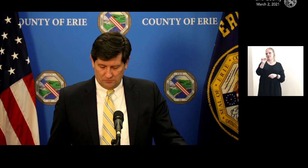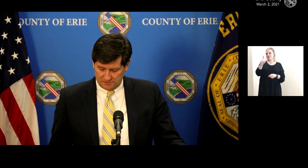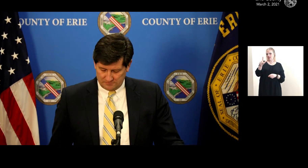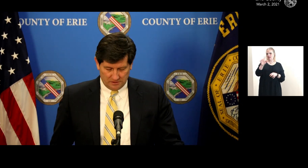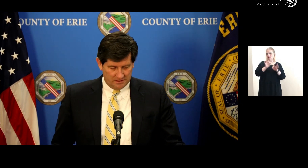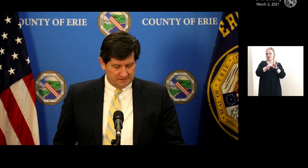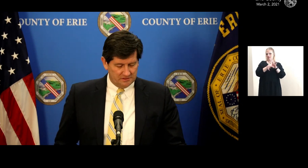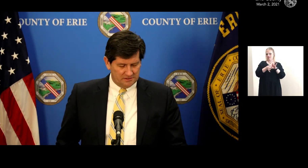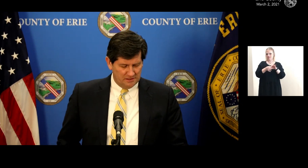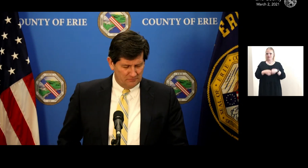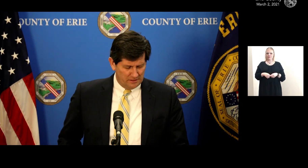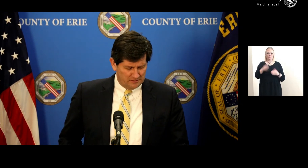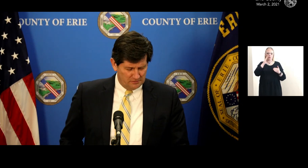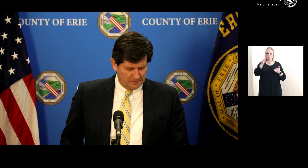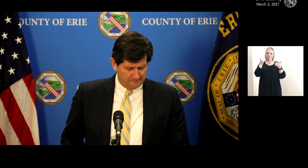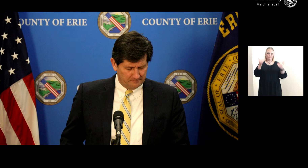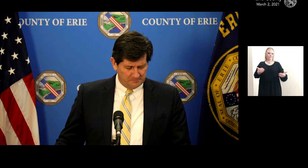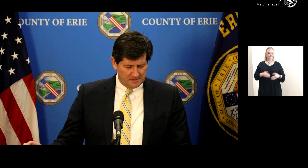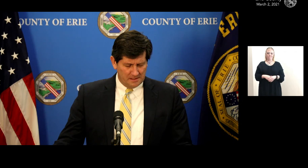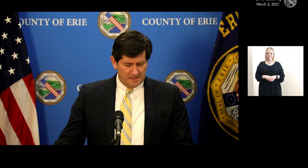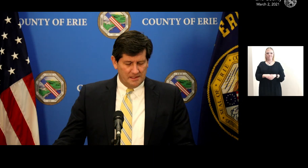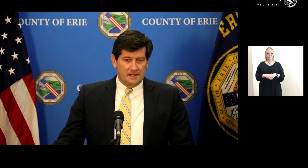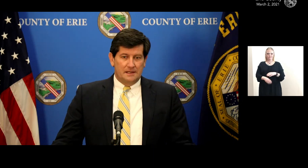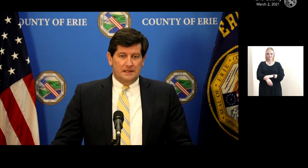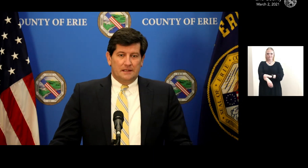Sign Language. But let's just get right to it.